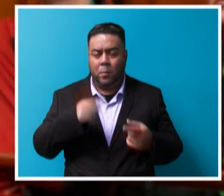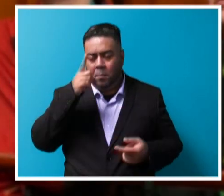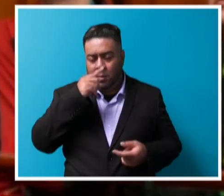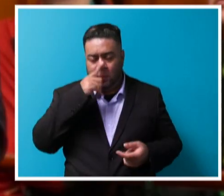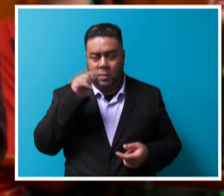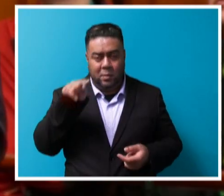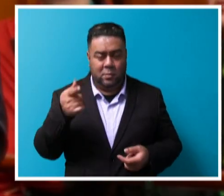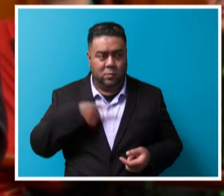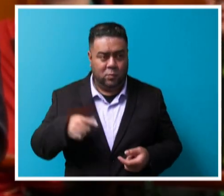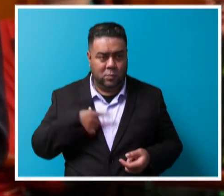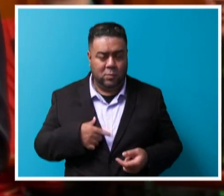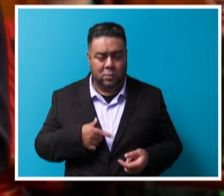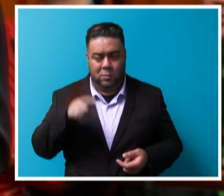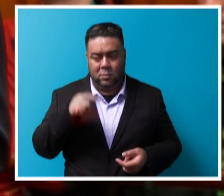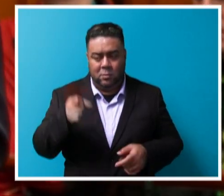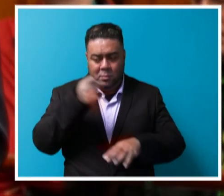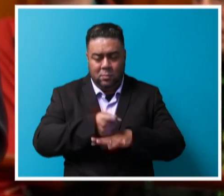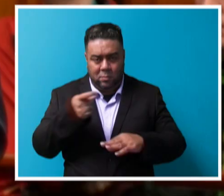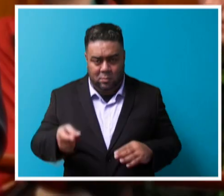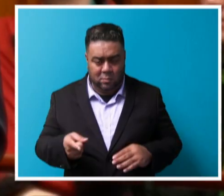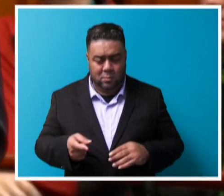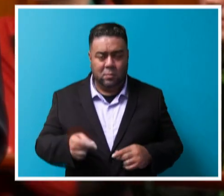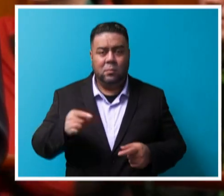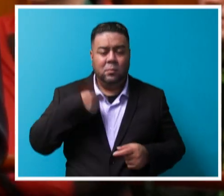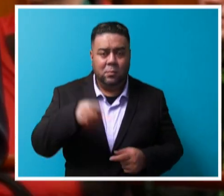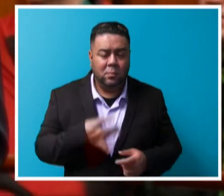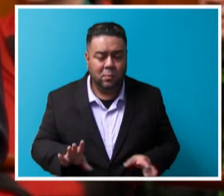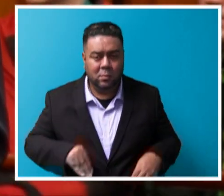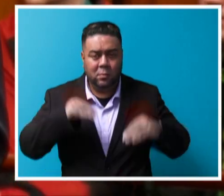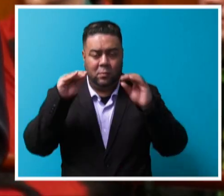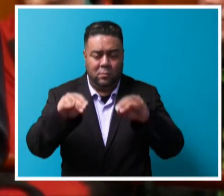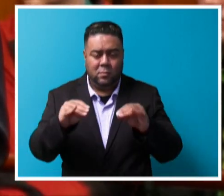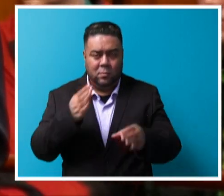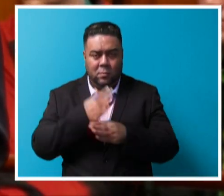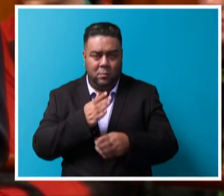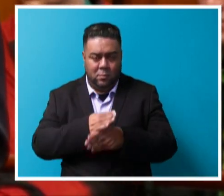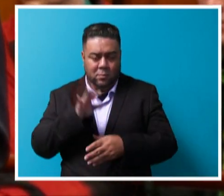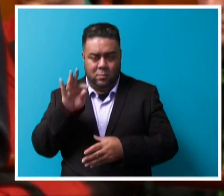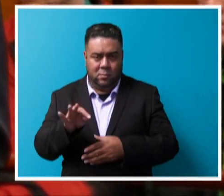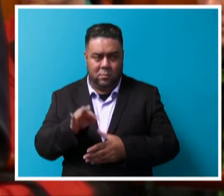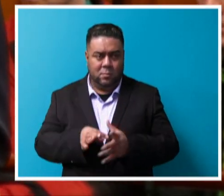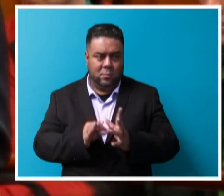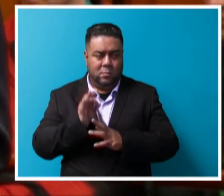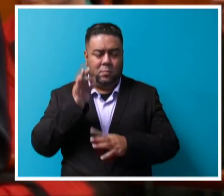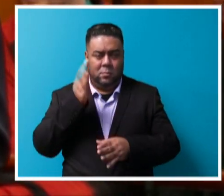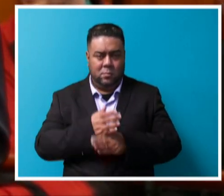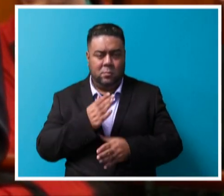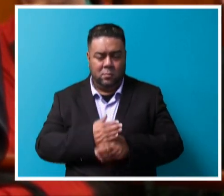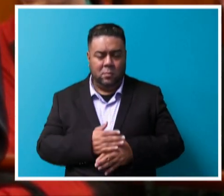is why this government continues to invest in our workforce through improved working environment,